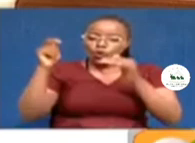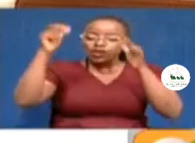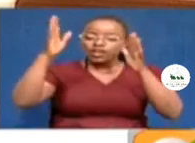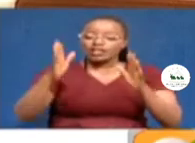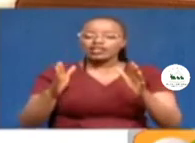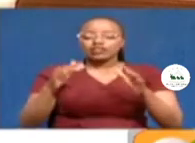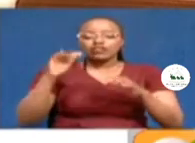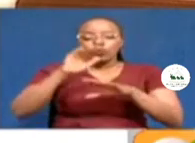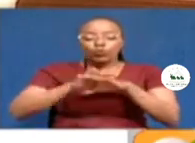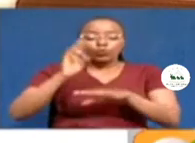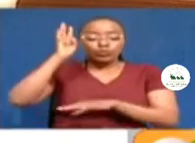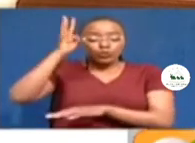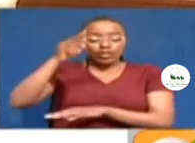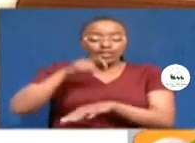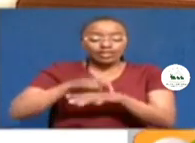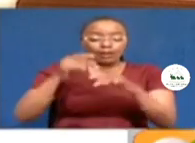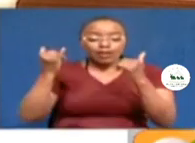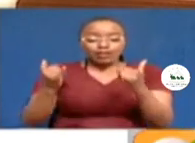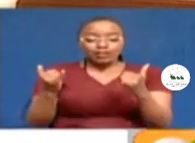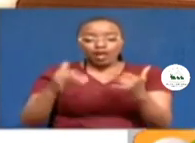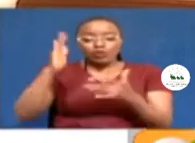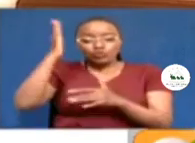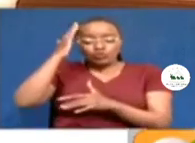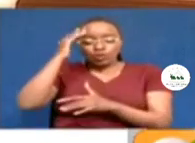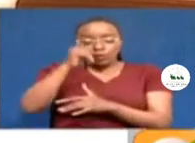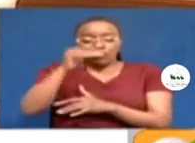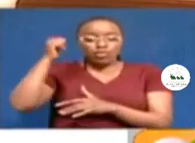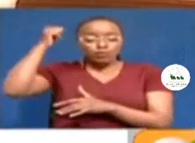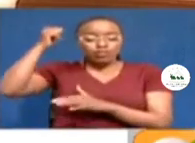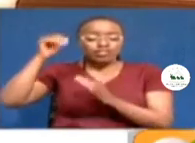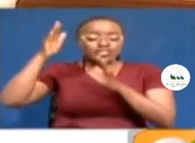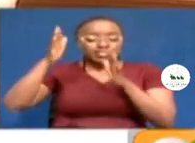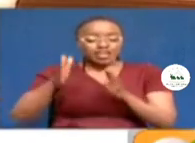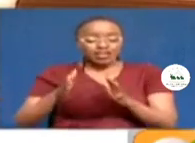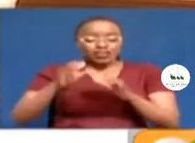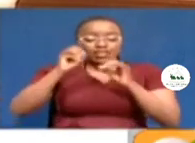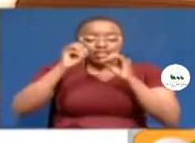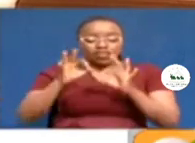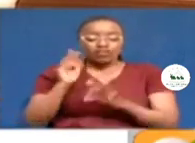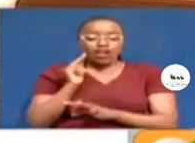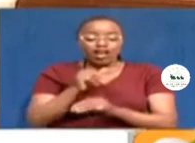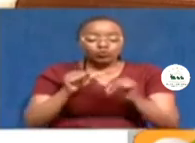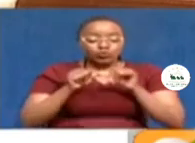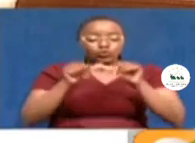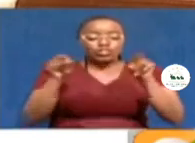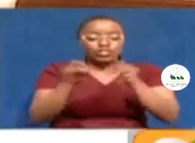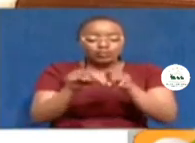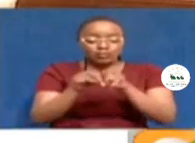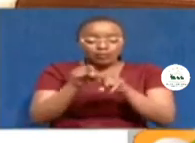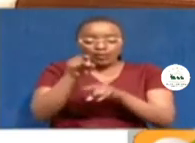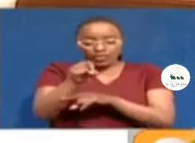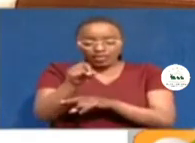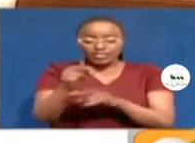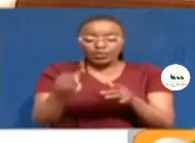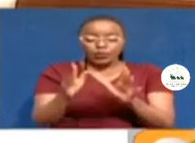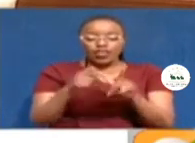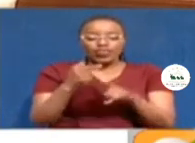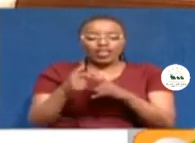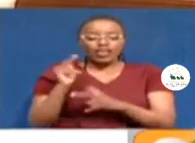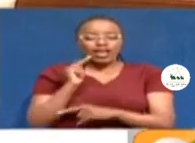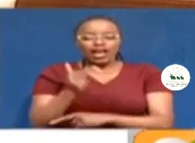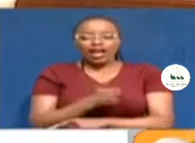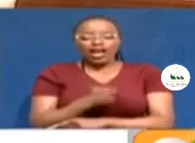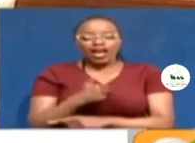Kenyans of goodwill, this is the time to remind the political class that if we continue on this trajectory, then we